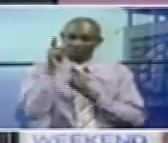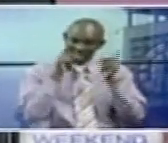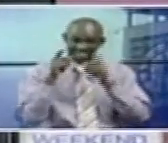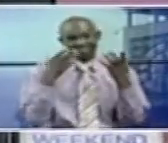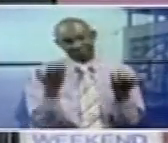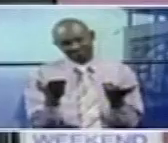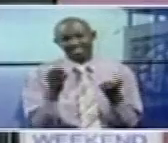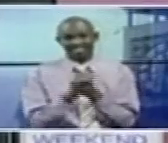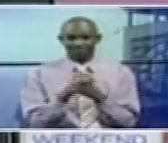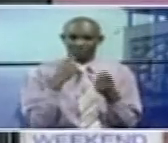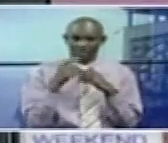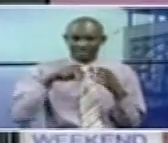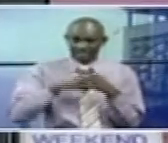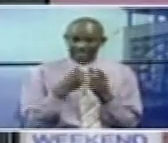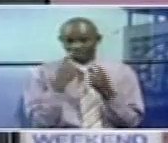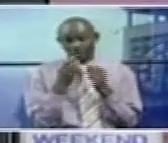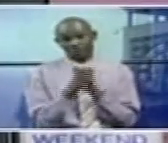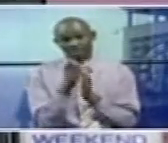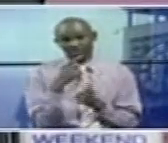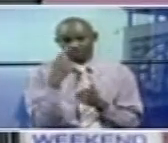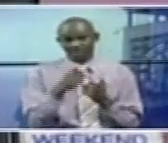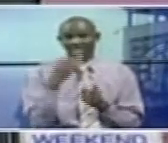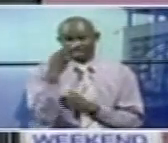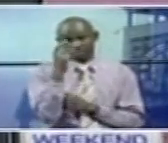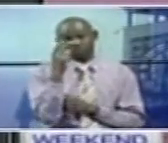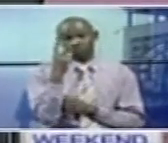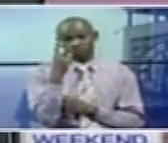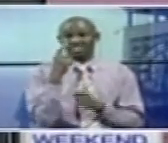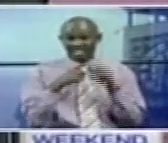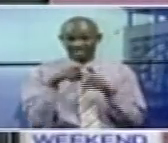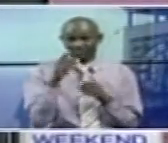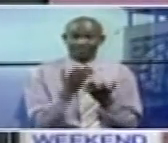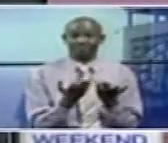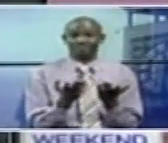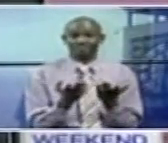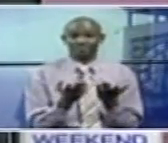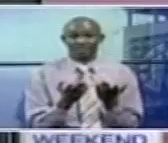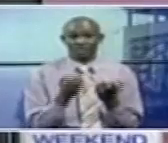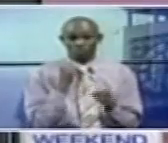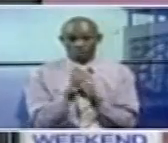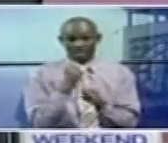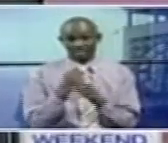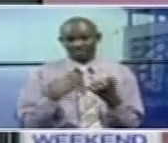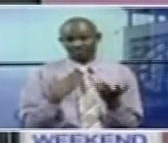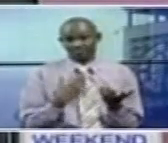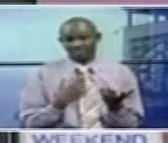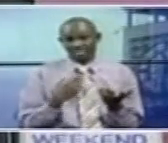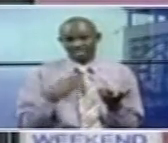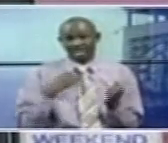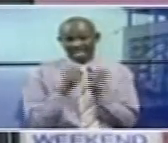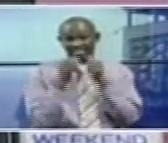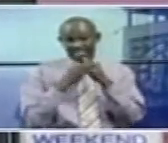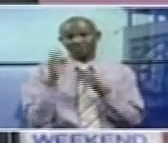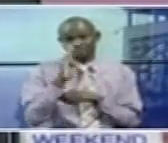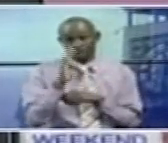looking. Went up and started talking, and he's 32 years old, and he was working at a hedge fund that was at $18